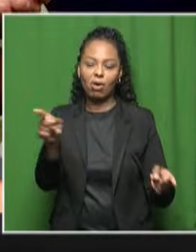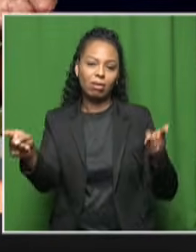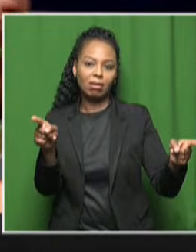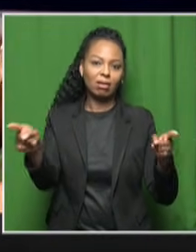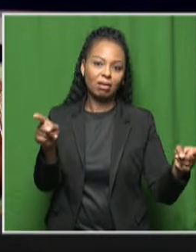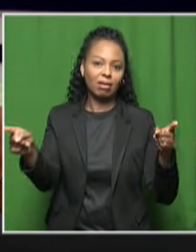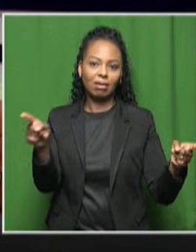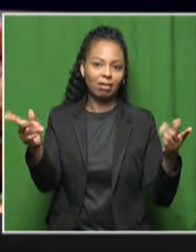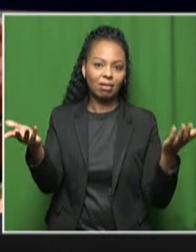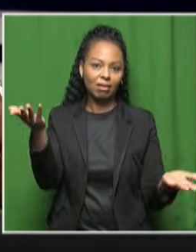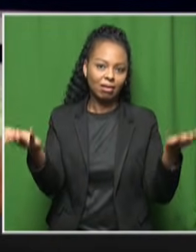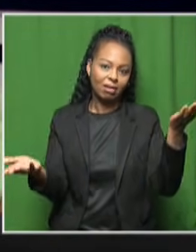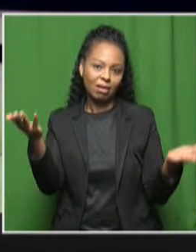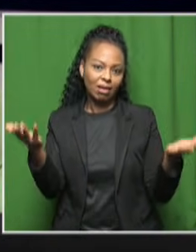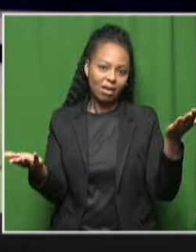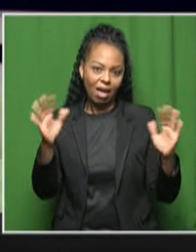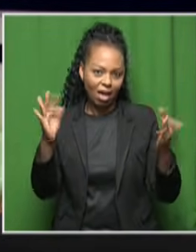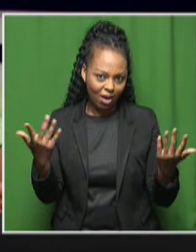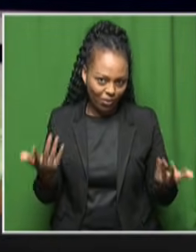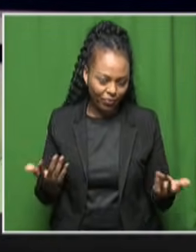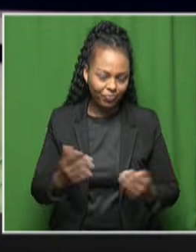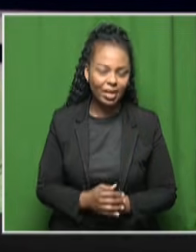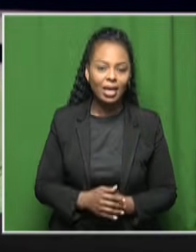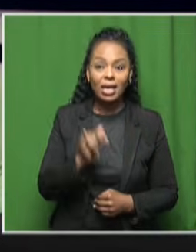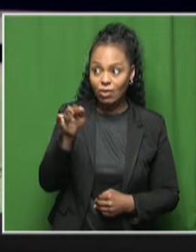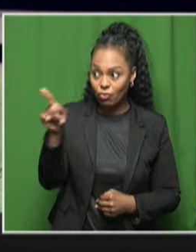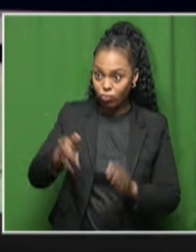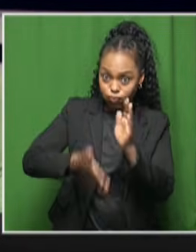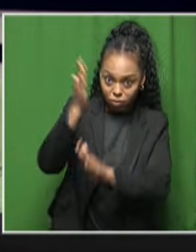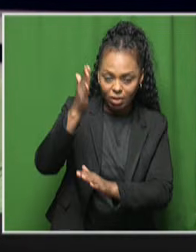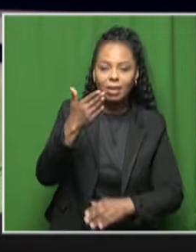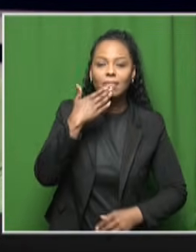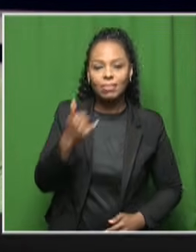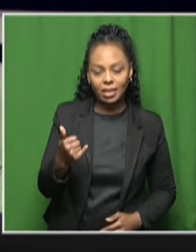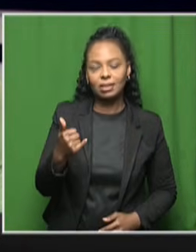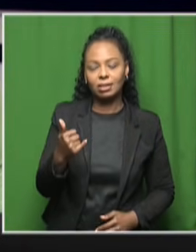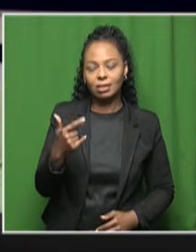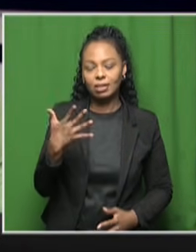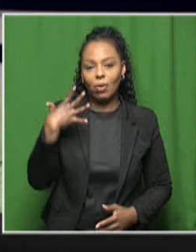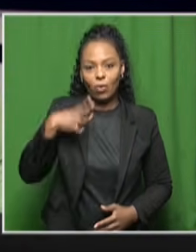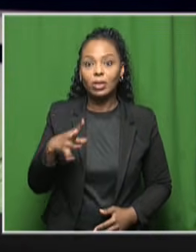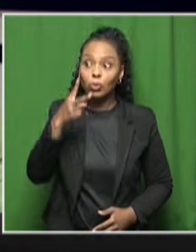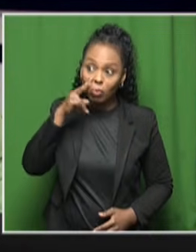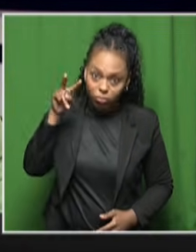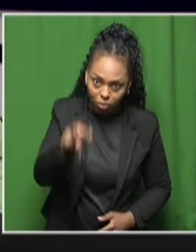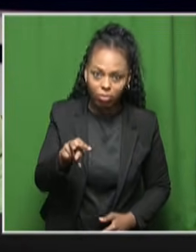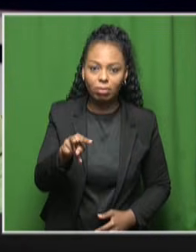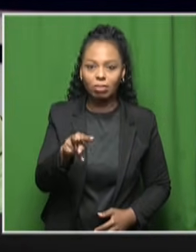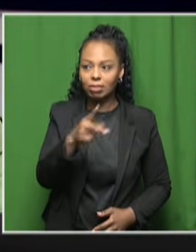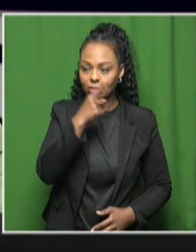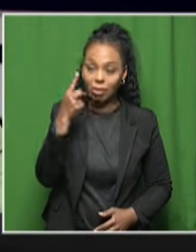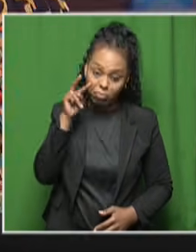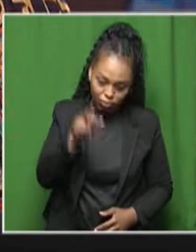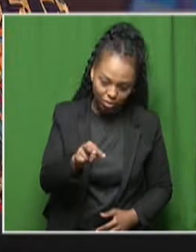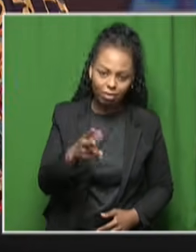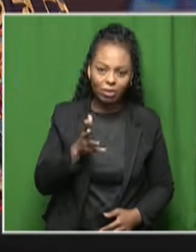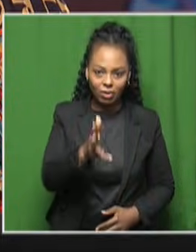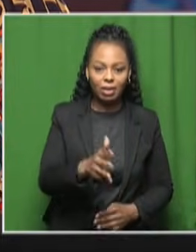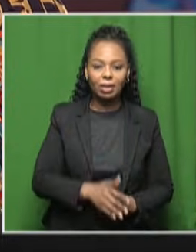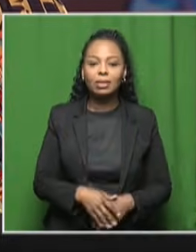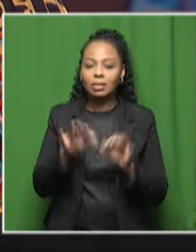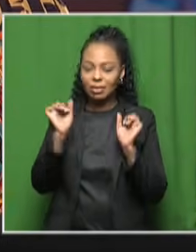both. So if it's something that we can do, I'd really love to see this in action, because that would have been awesome. We've